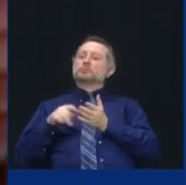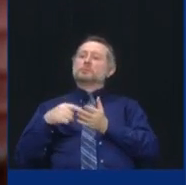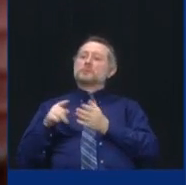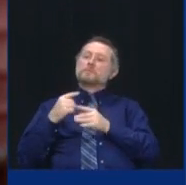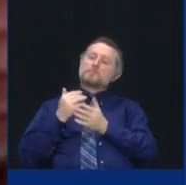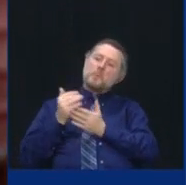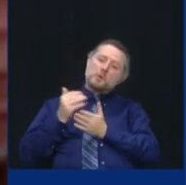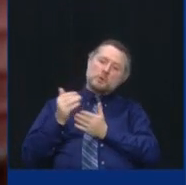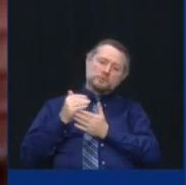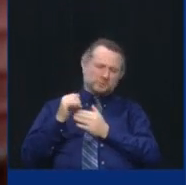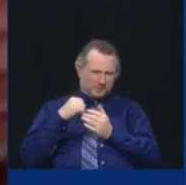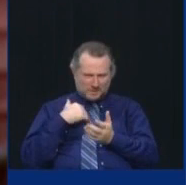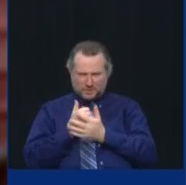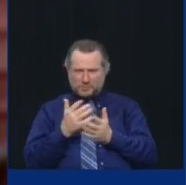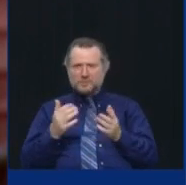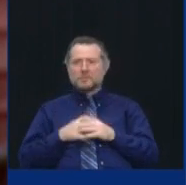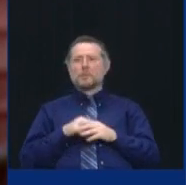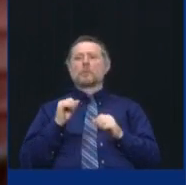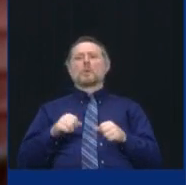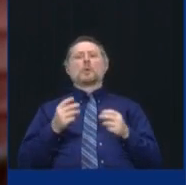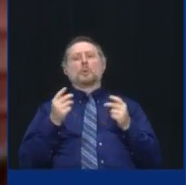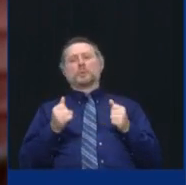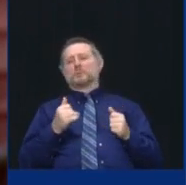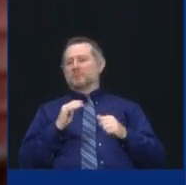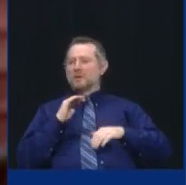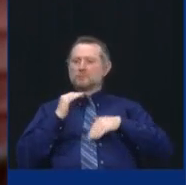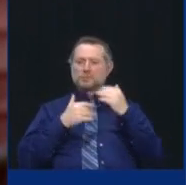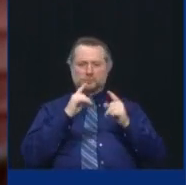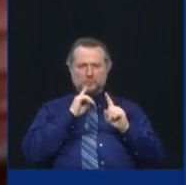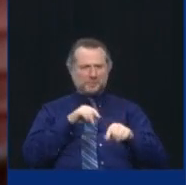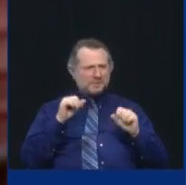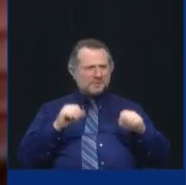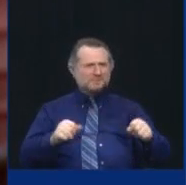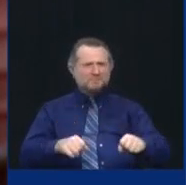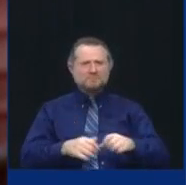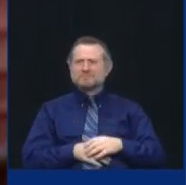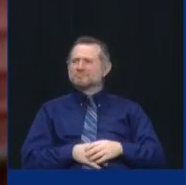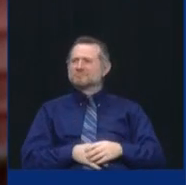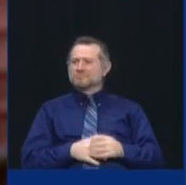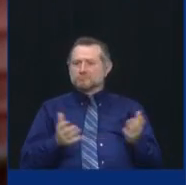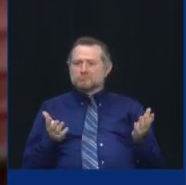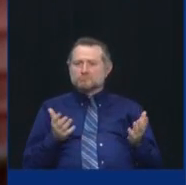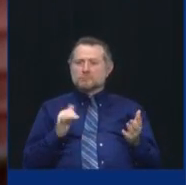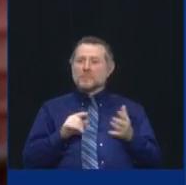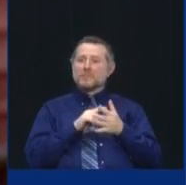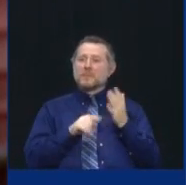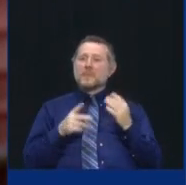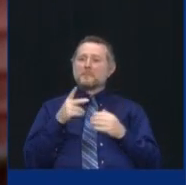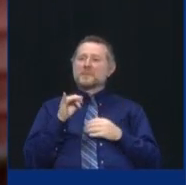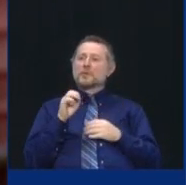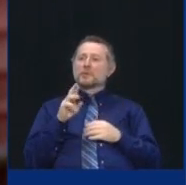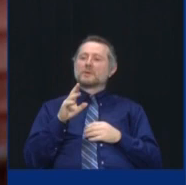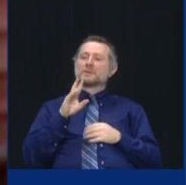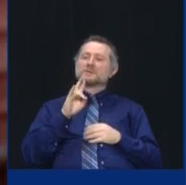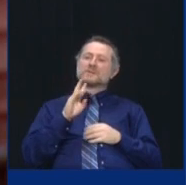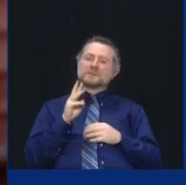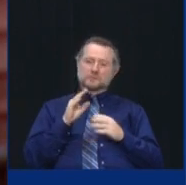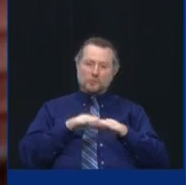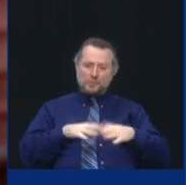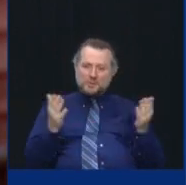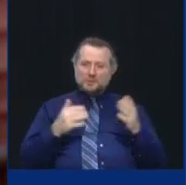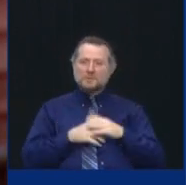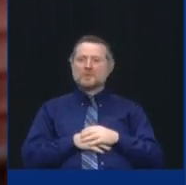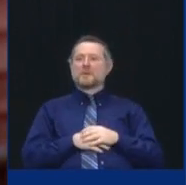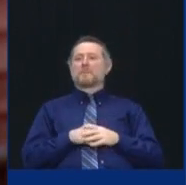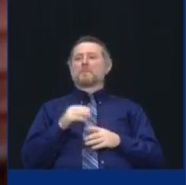move quickly and show a new future? Yes. Come to the Pier 76 opening. Come to look at the new Moynihan